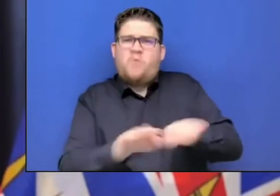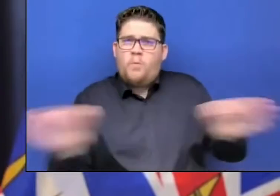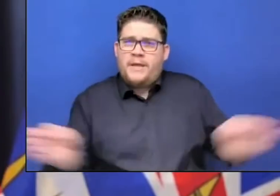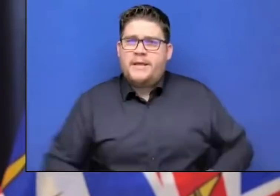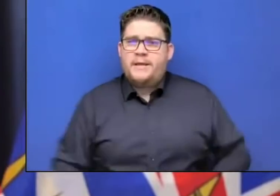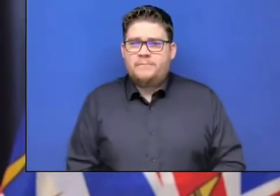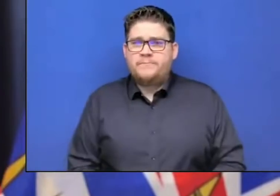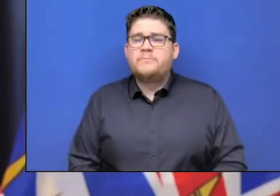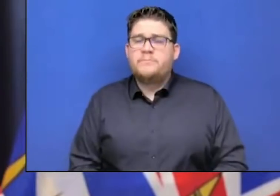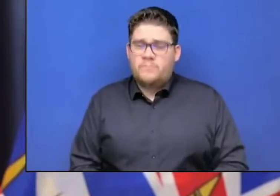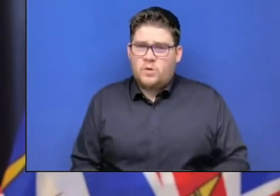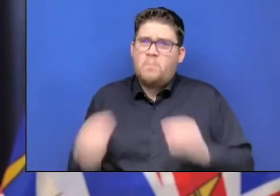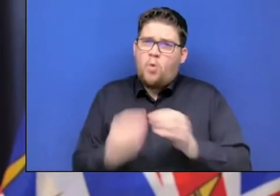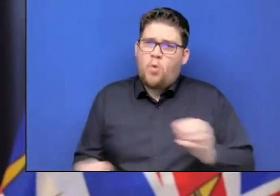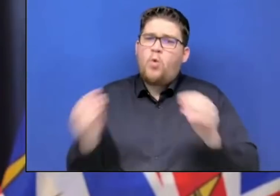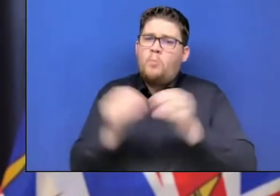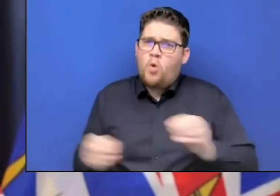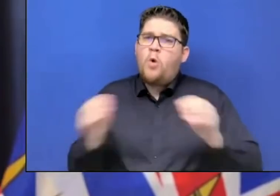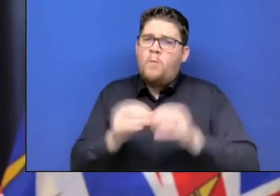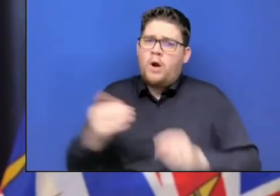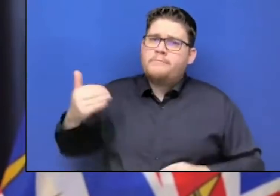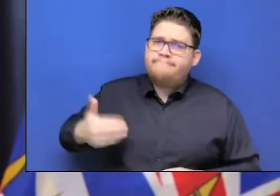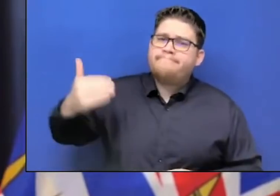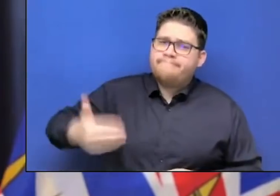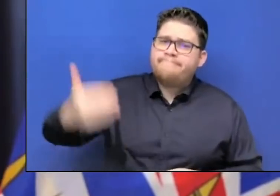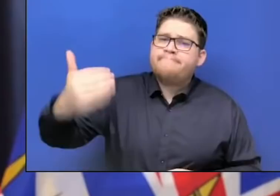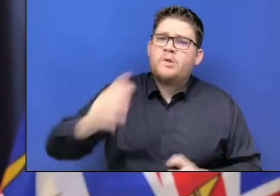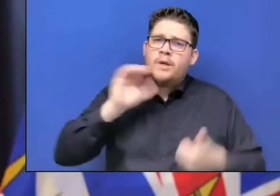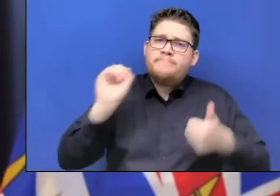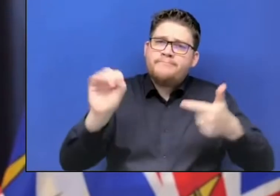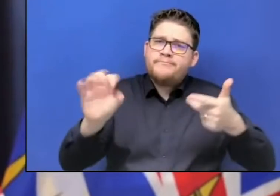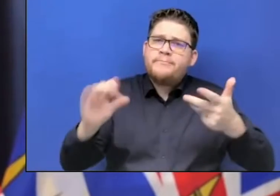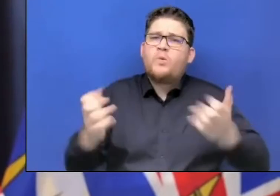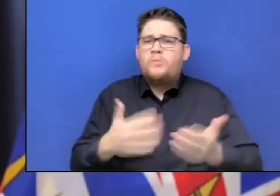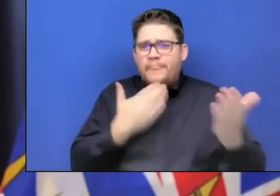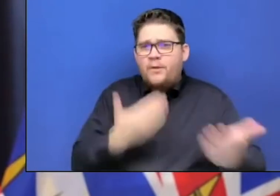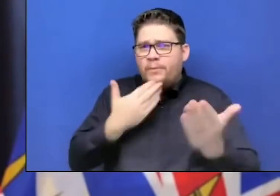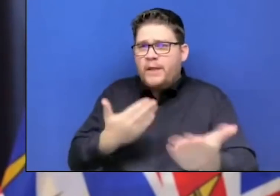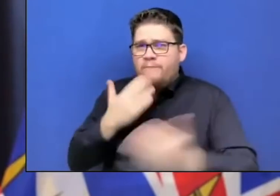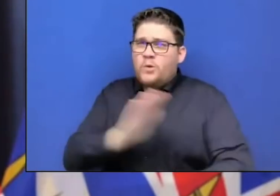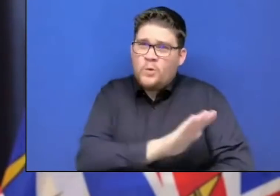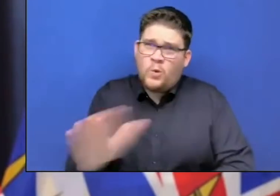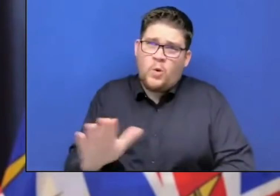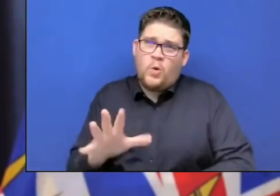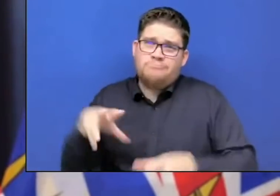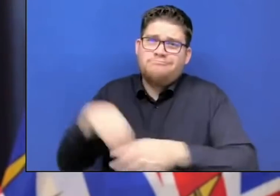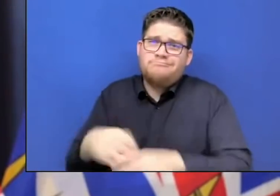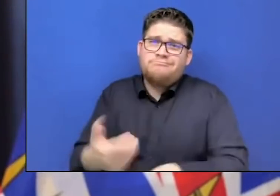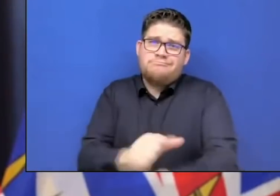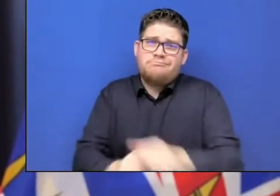mentioned in the days ahead who have done heroic things. As we move forward on reestablishing our